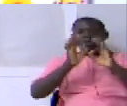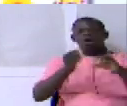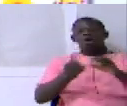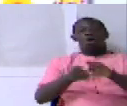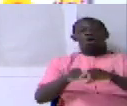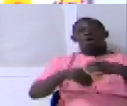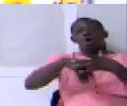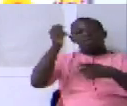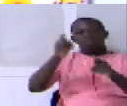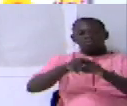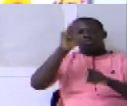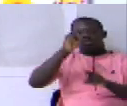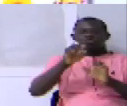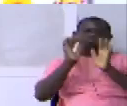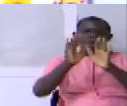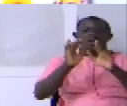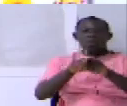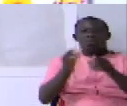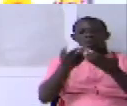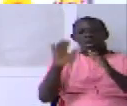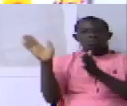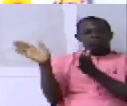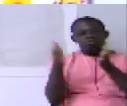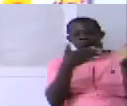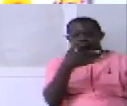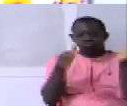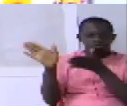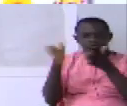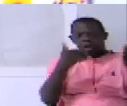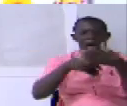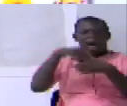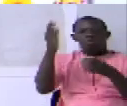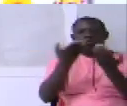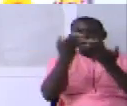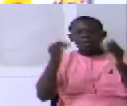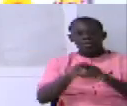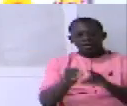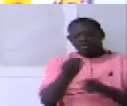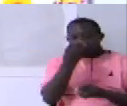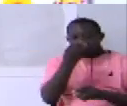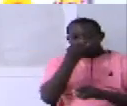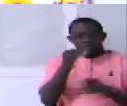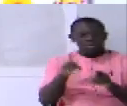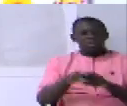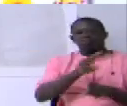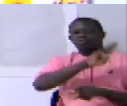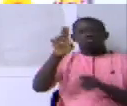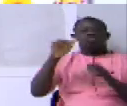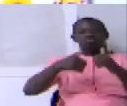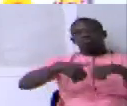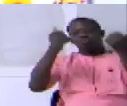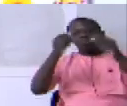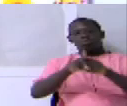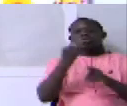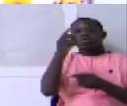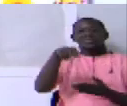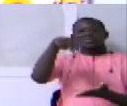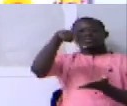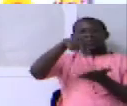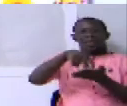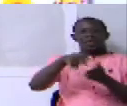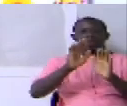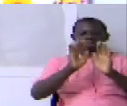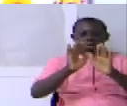the odor that comes out was not good. You will stand for some time, then you enter and make counting. Ana manke kamo kono